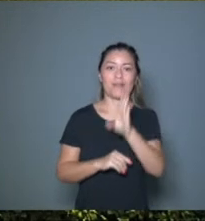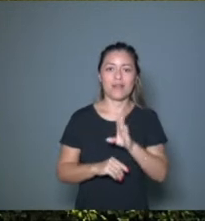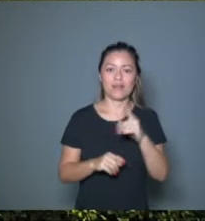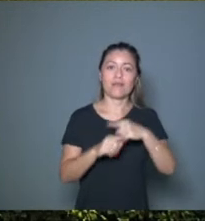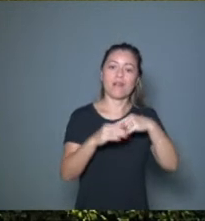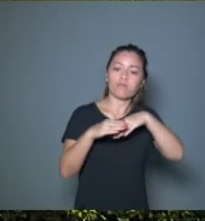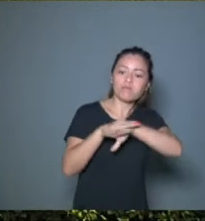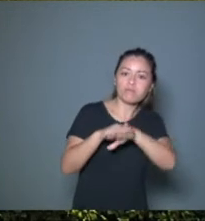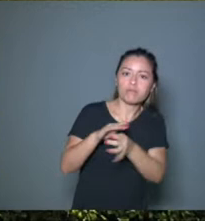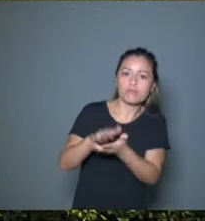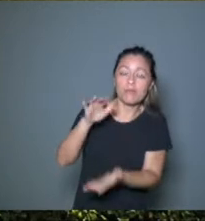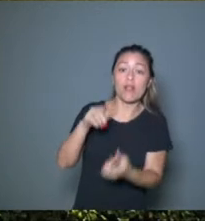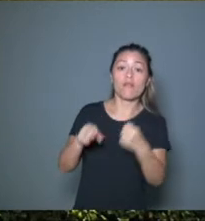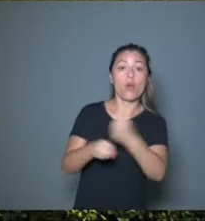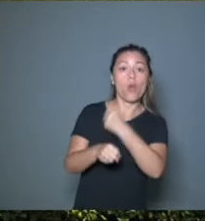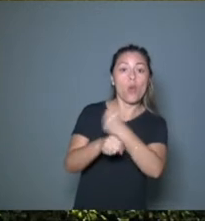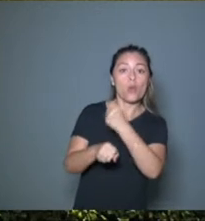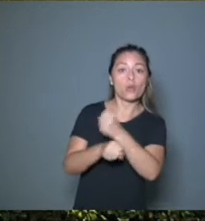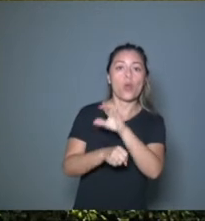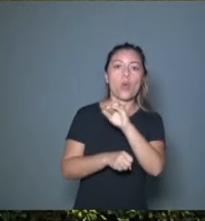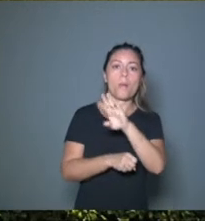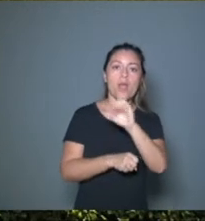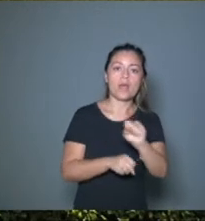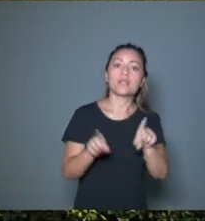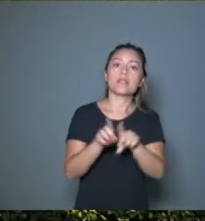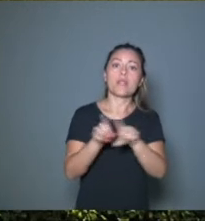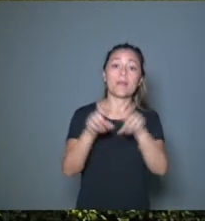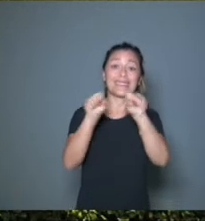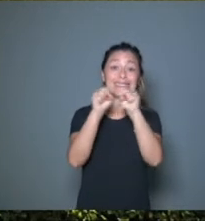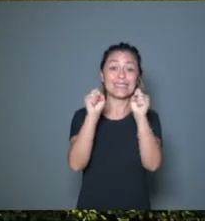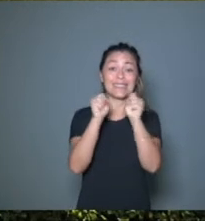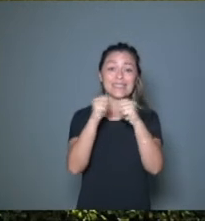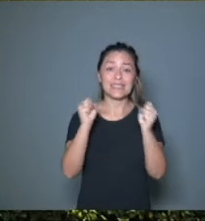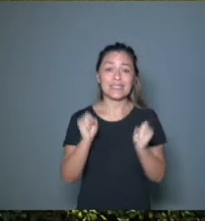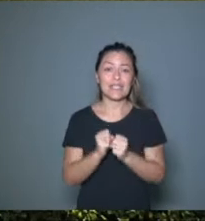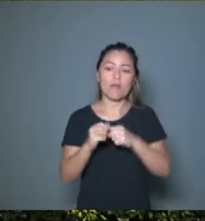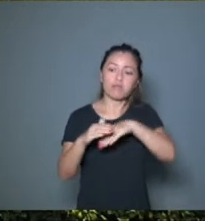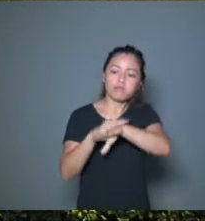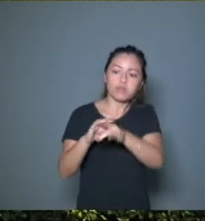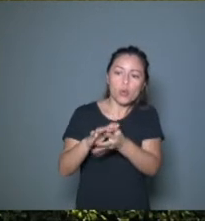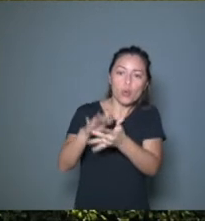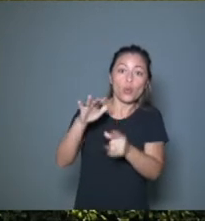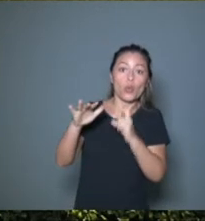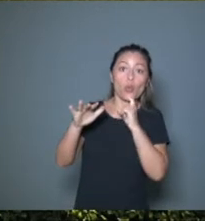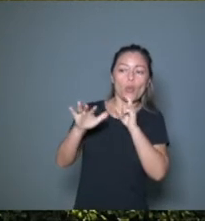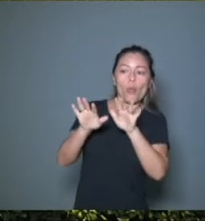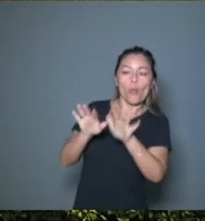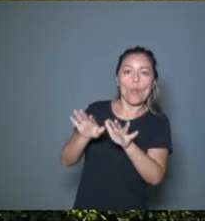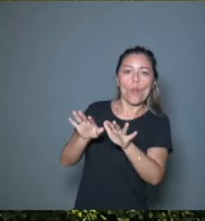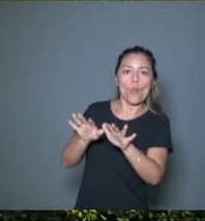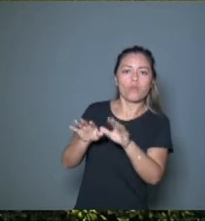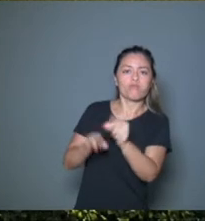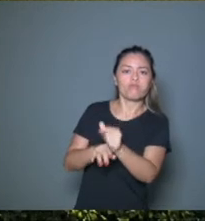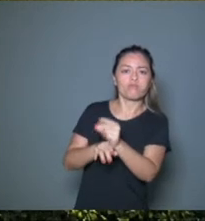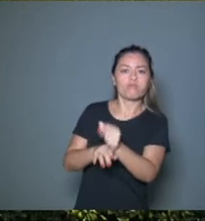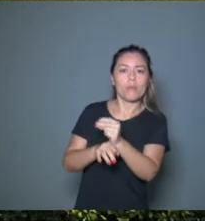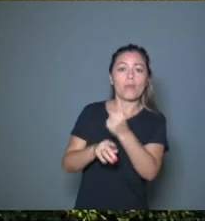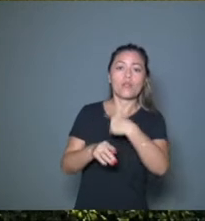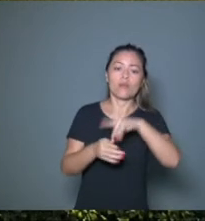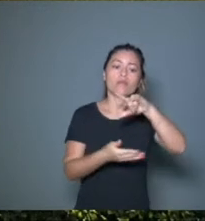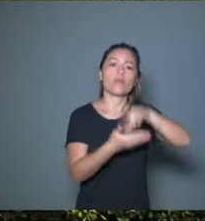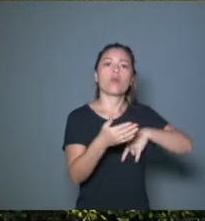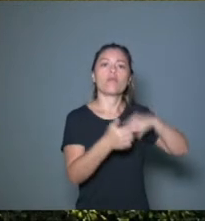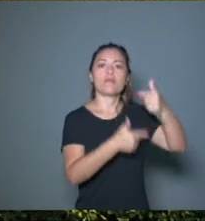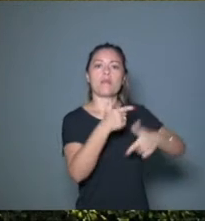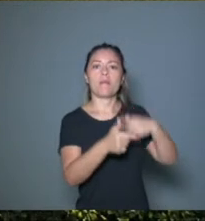company in terms of logistics and storage. They will build a refrigerated seed